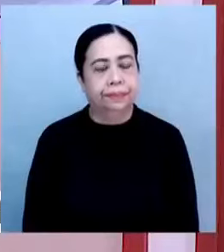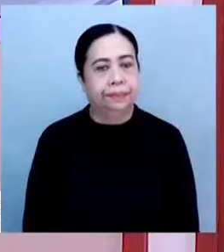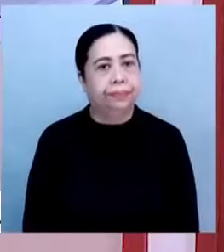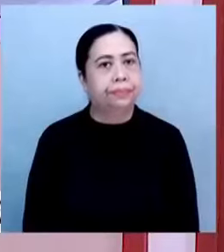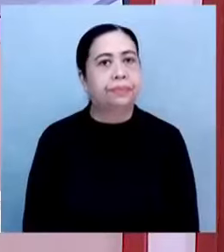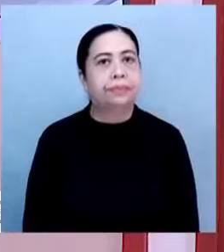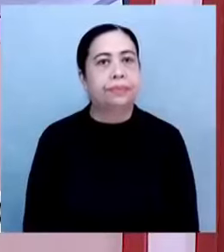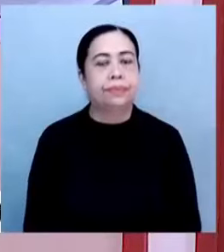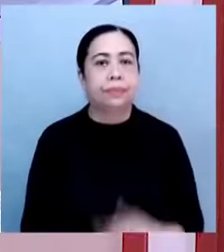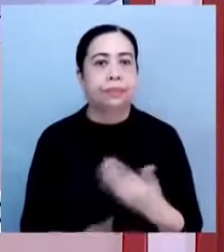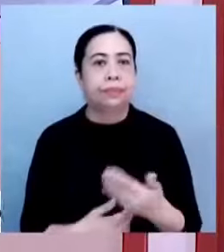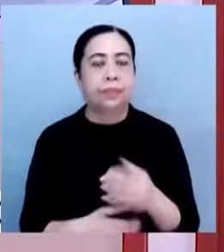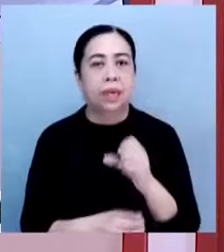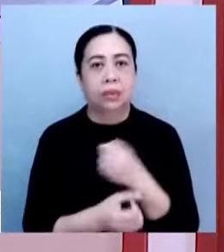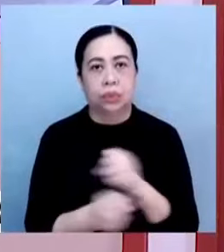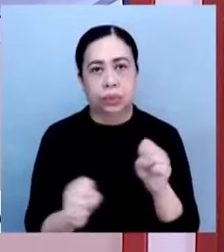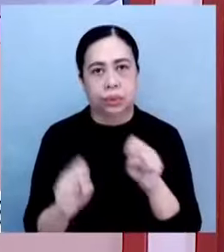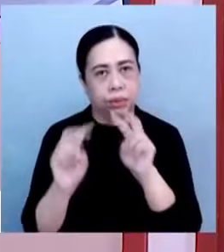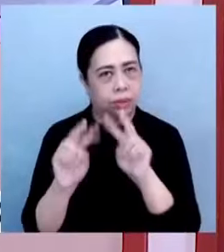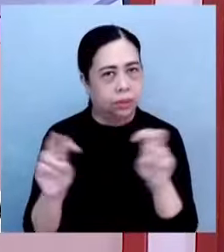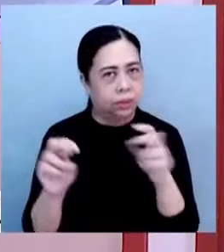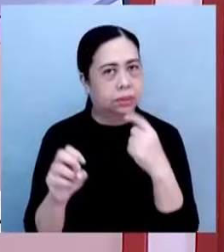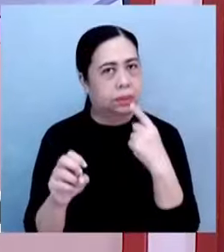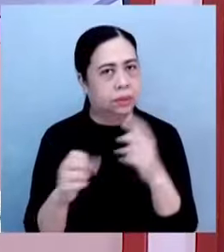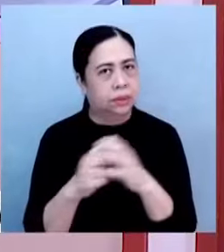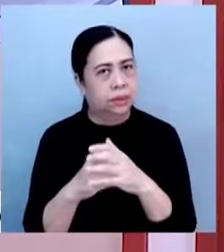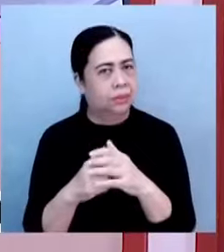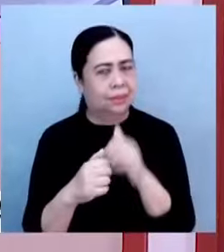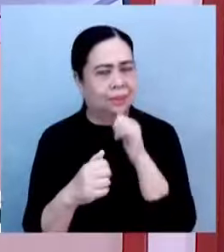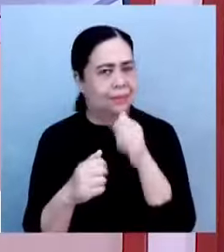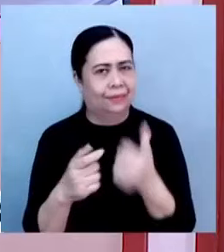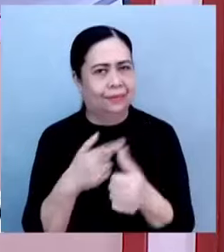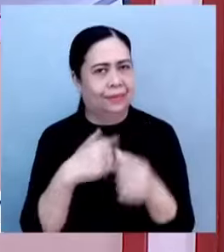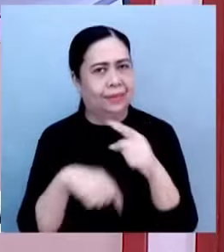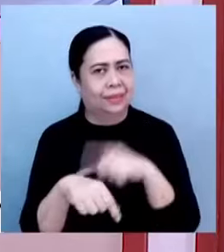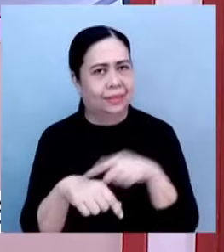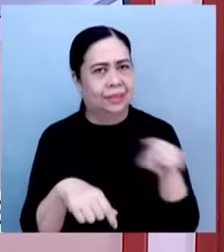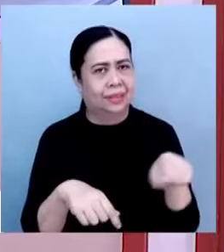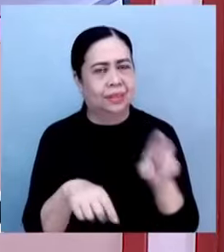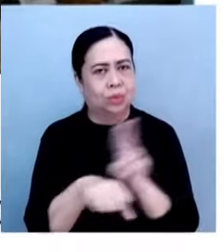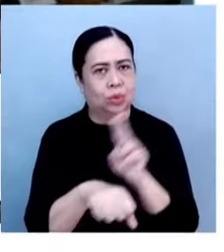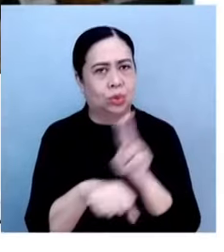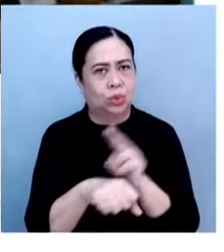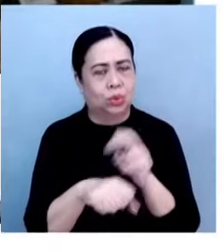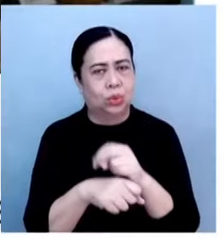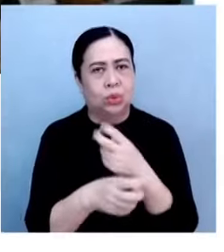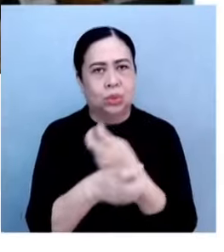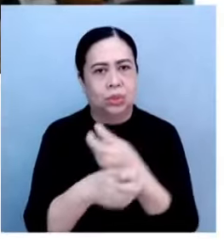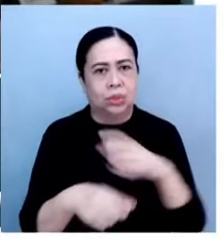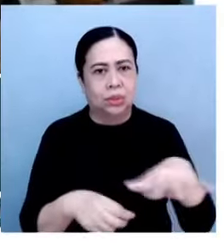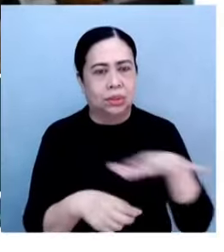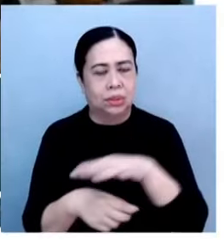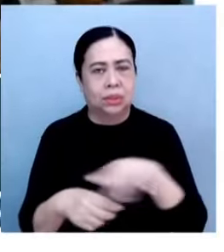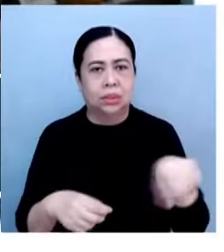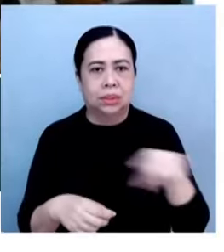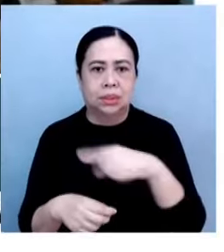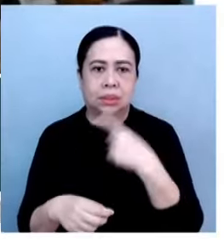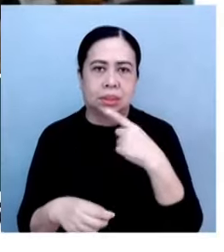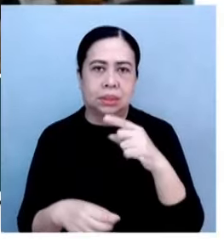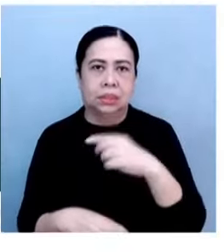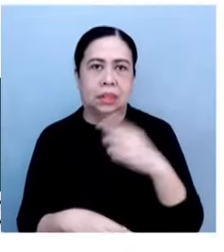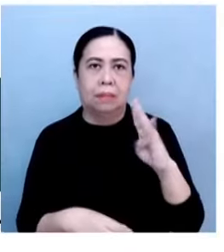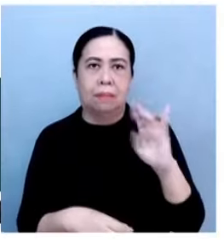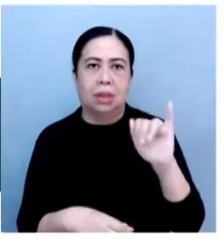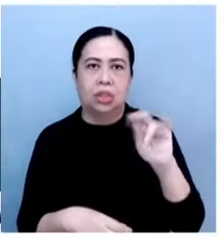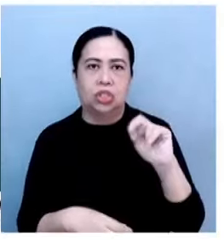A security analyst, meanwhile, says this isn't the first time China used cyanide in Philippine waters. Chester Cabalza says Beijing also used